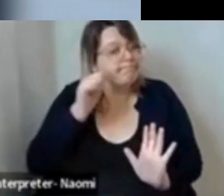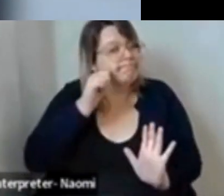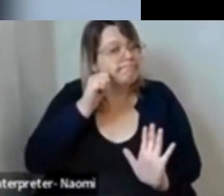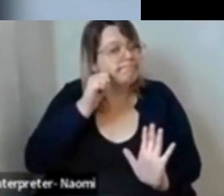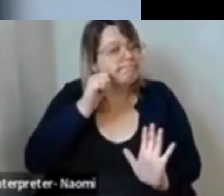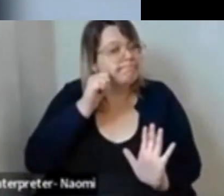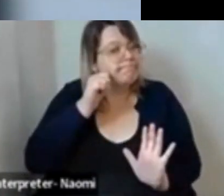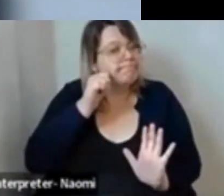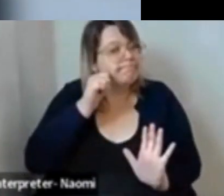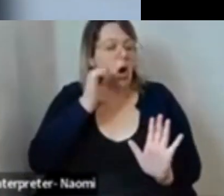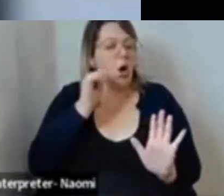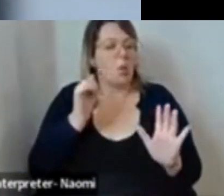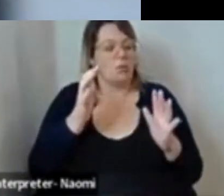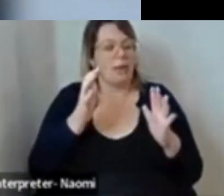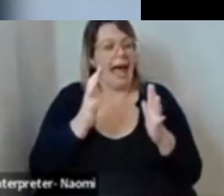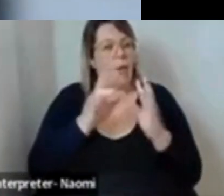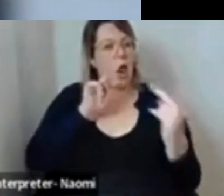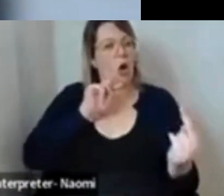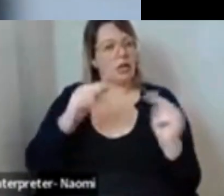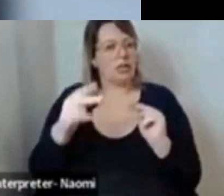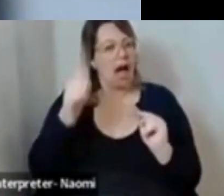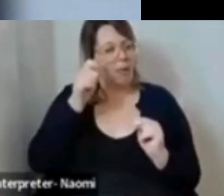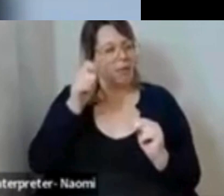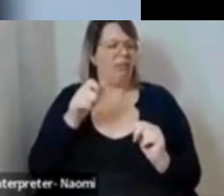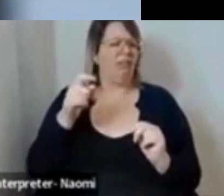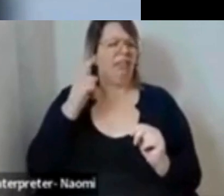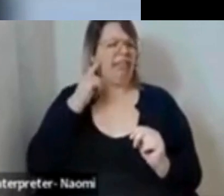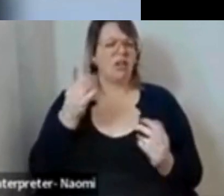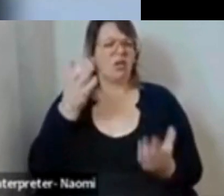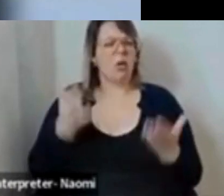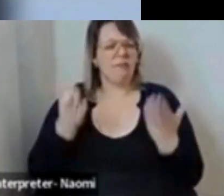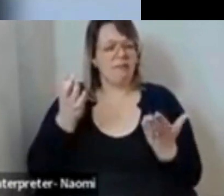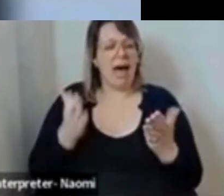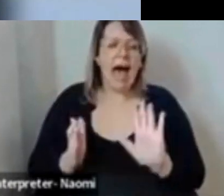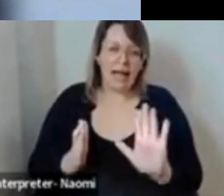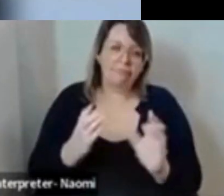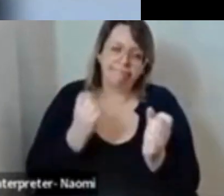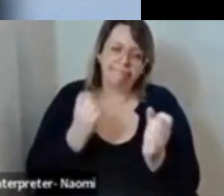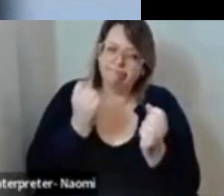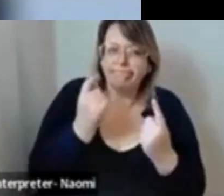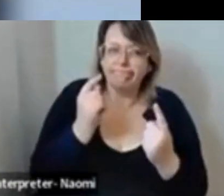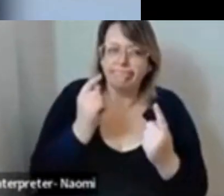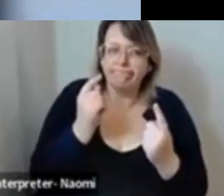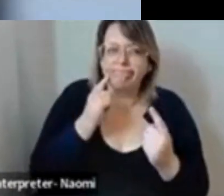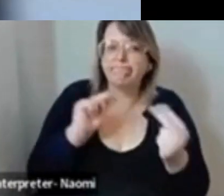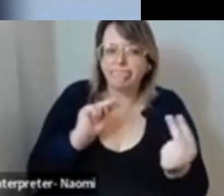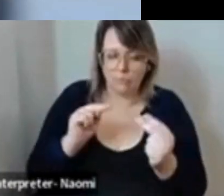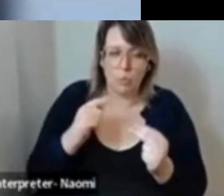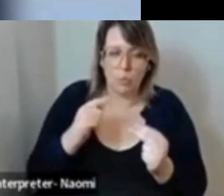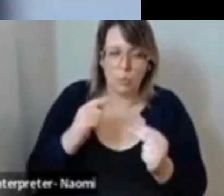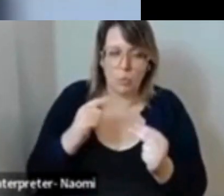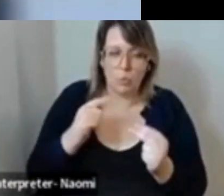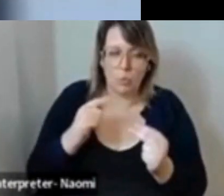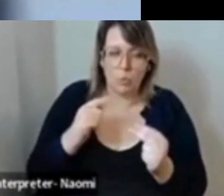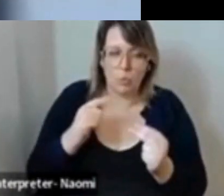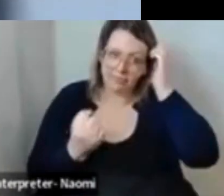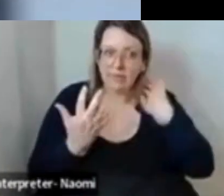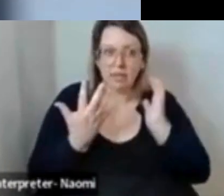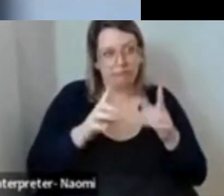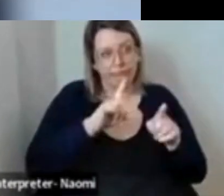the perception that that's an unfair approach. We're given a number of existing organisations